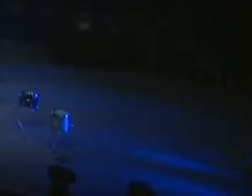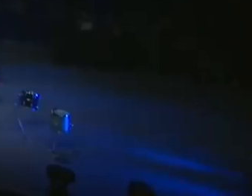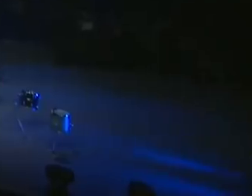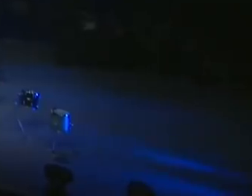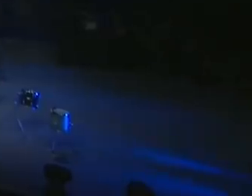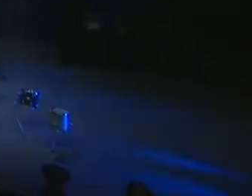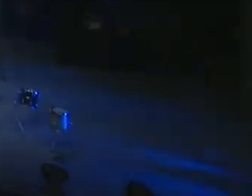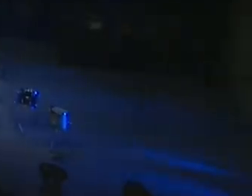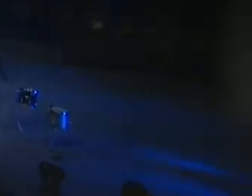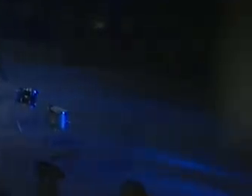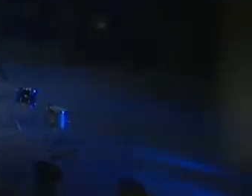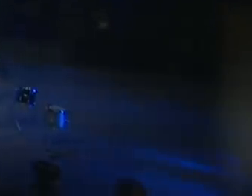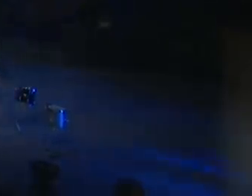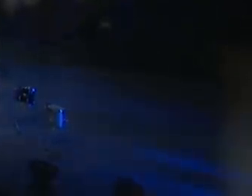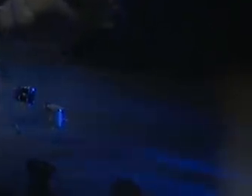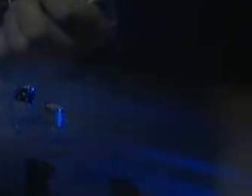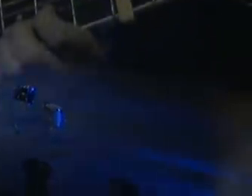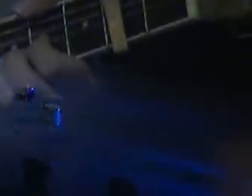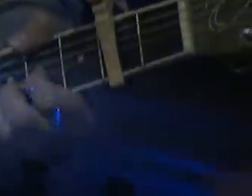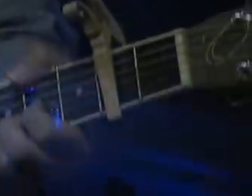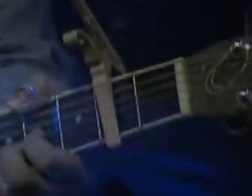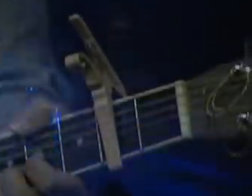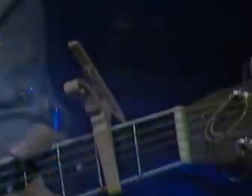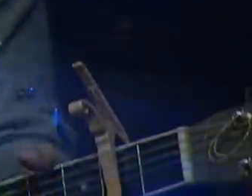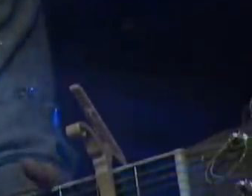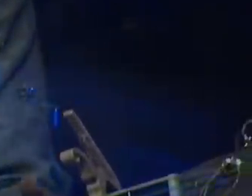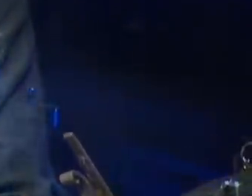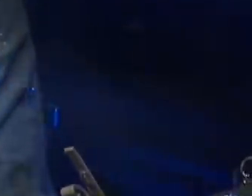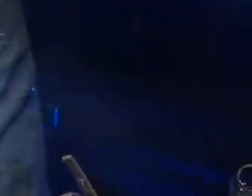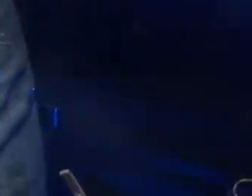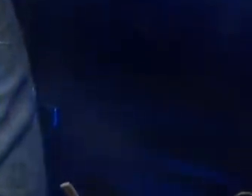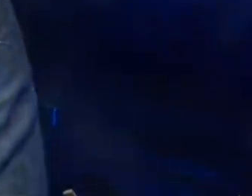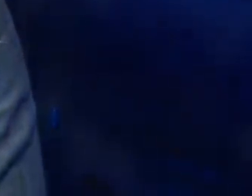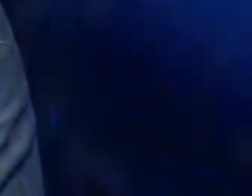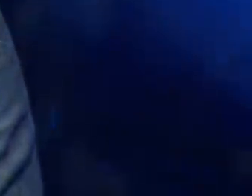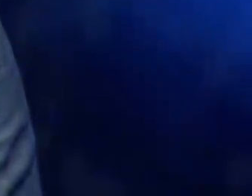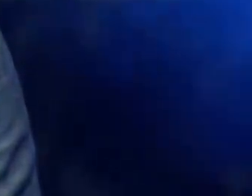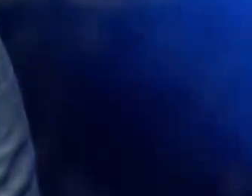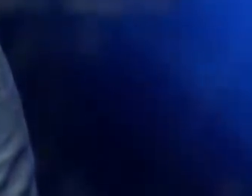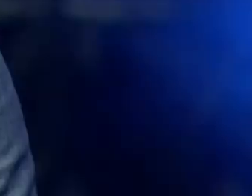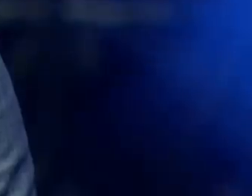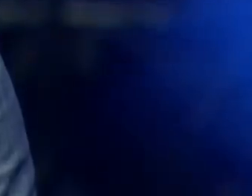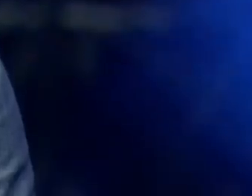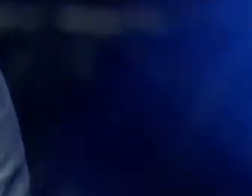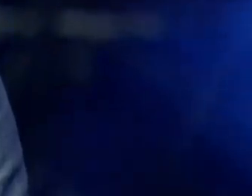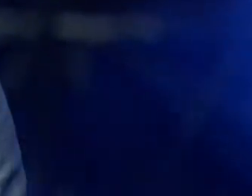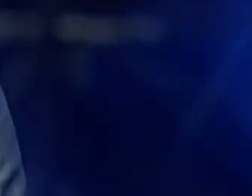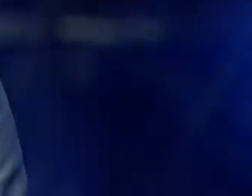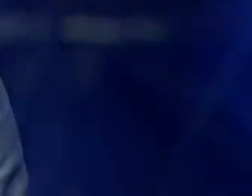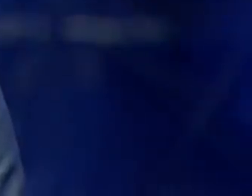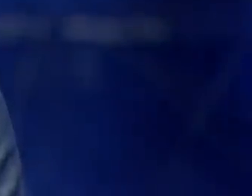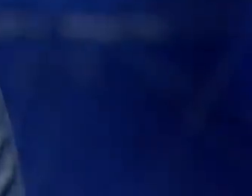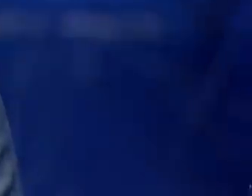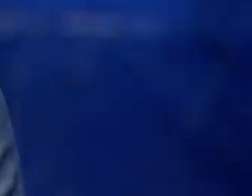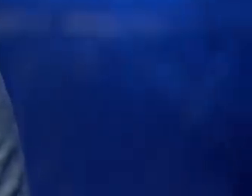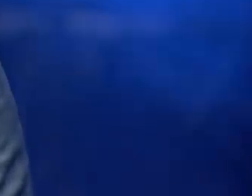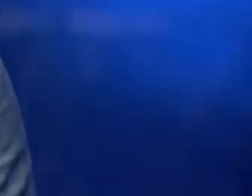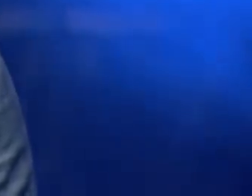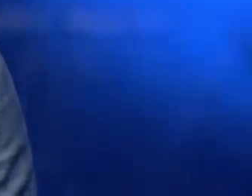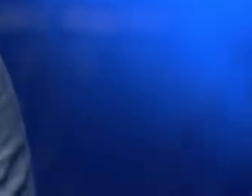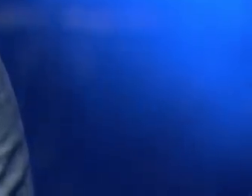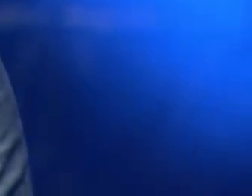relieved. How precious is that grace appear,